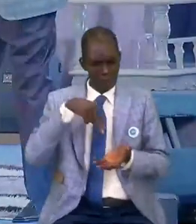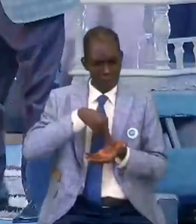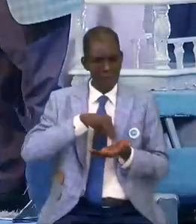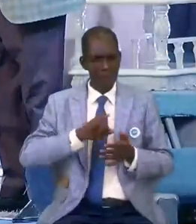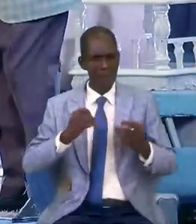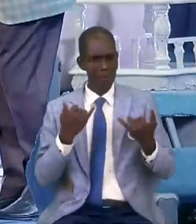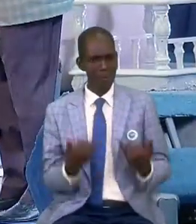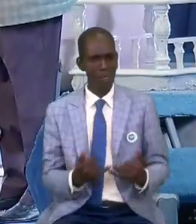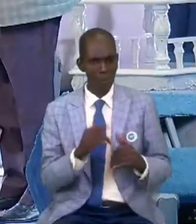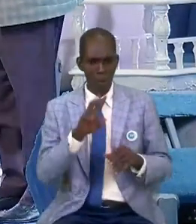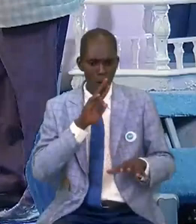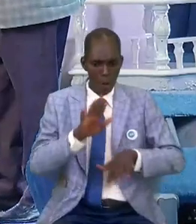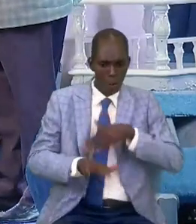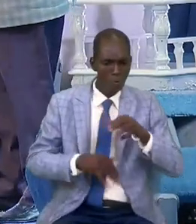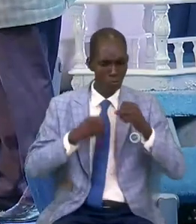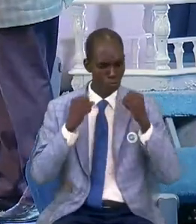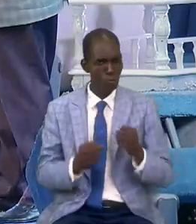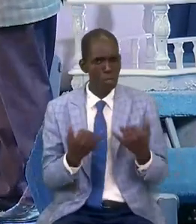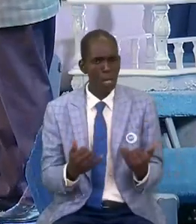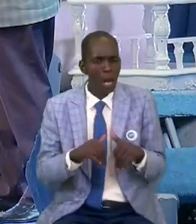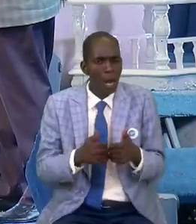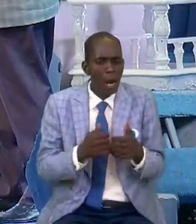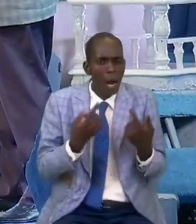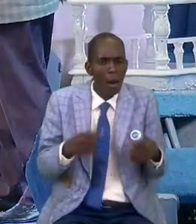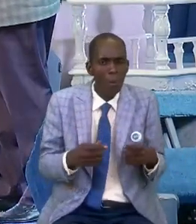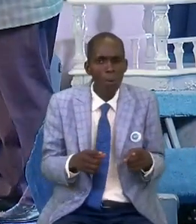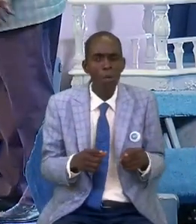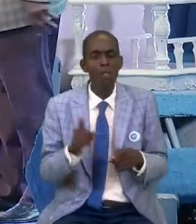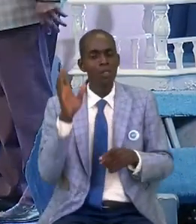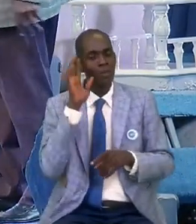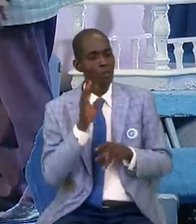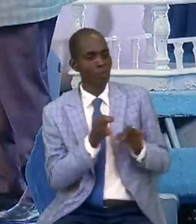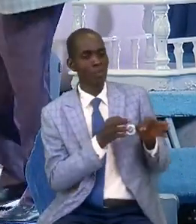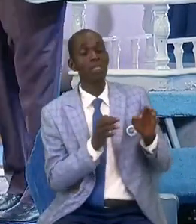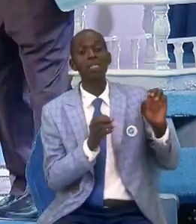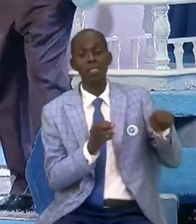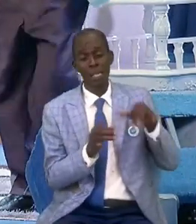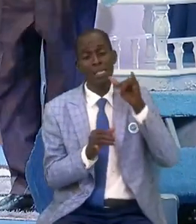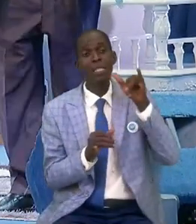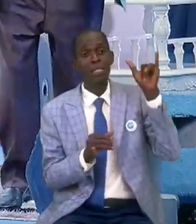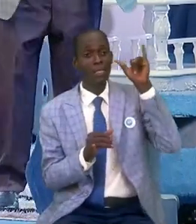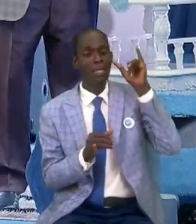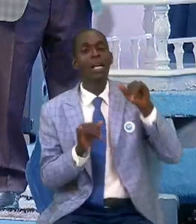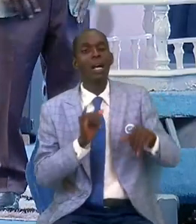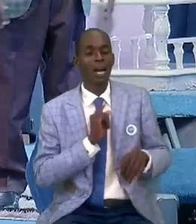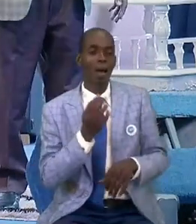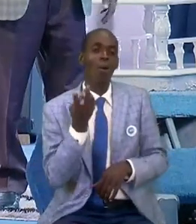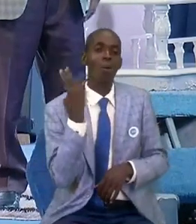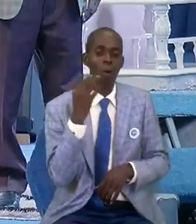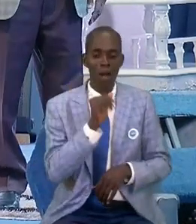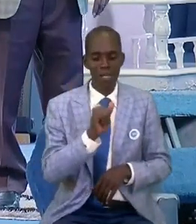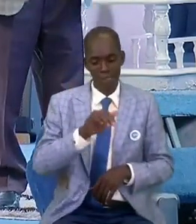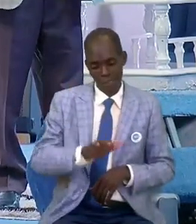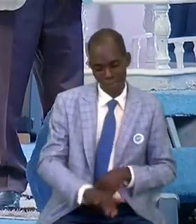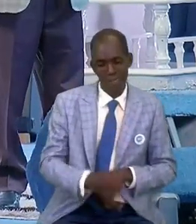But you know, yesterday I was the child of a powerless idol, but now I came to